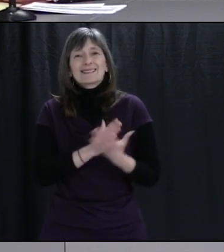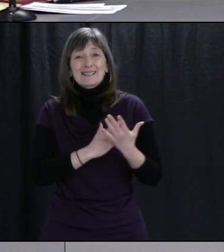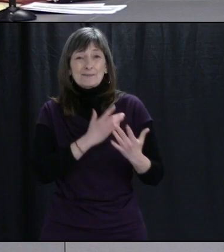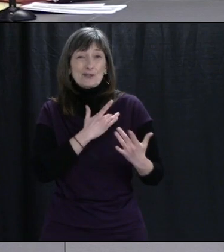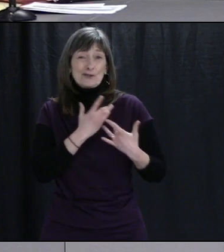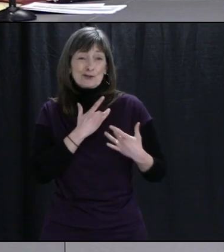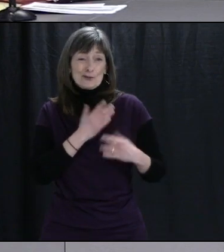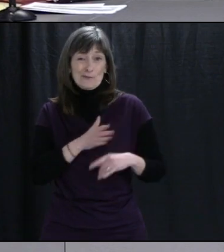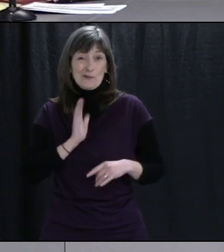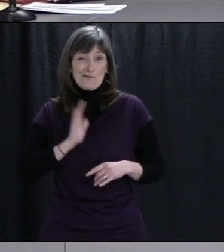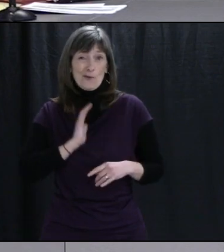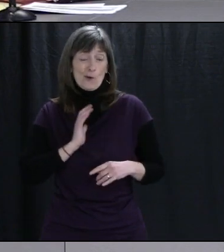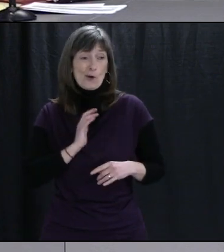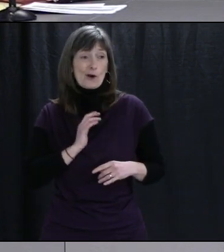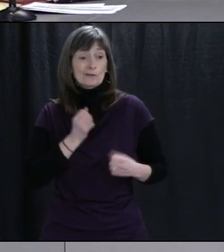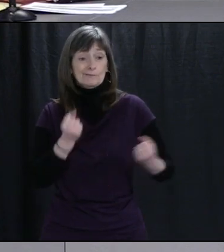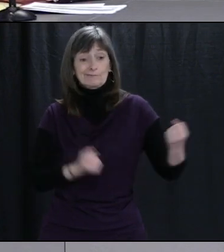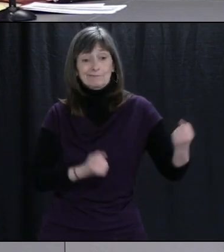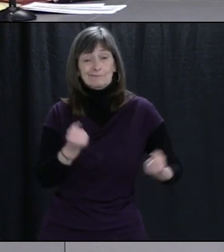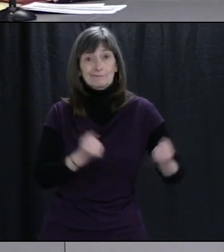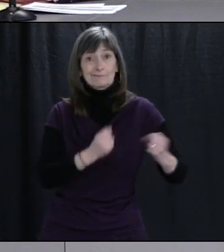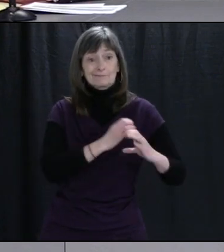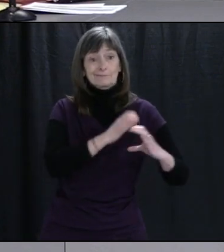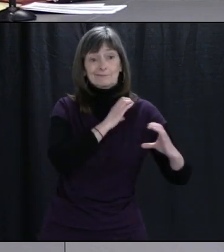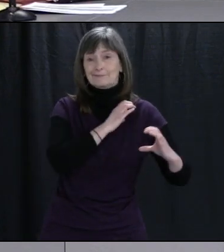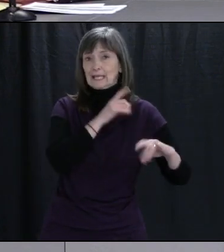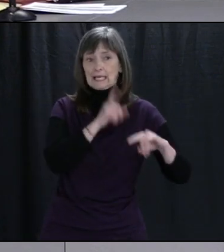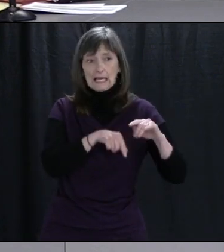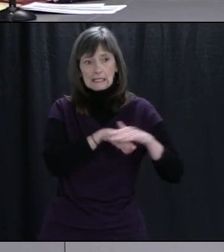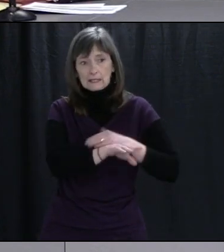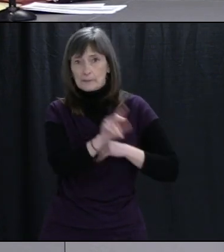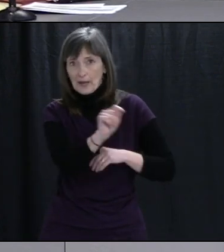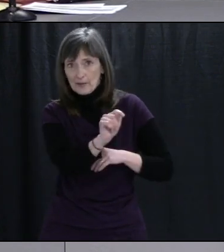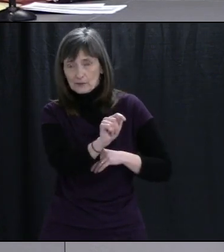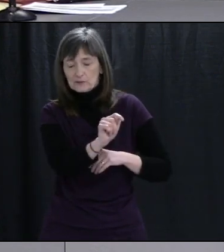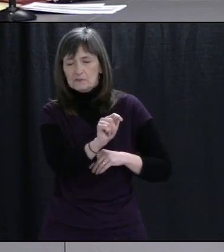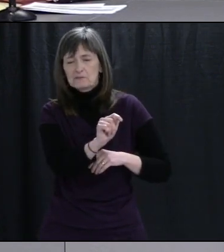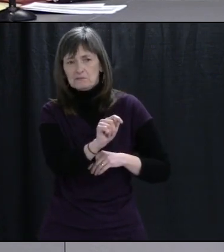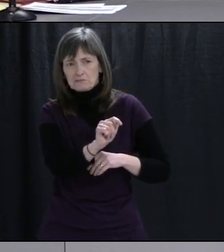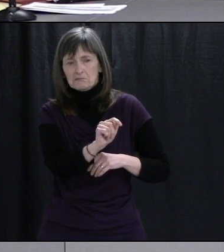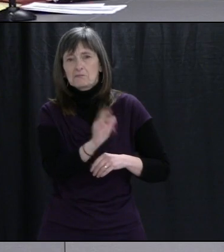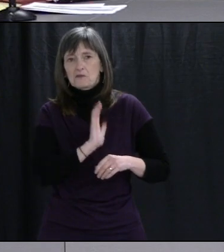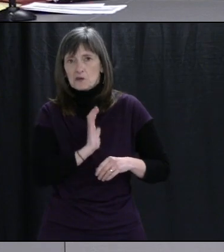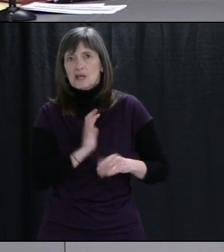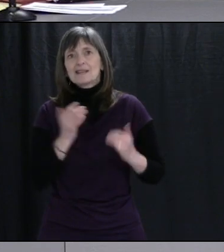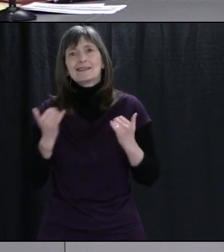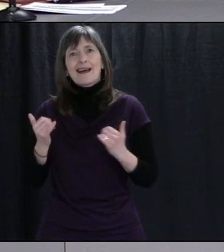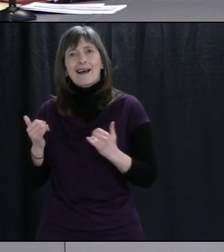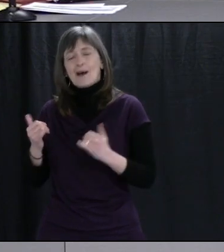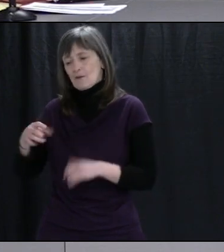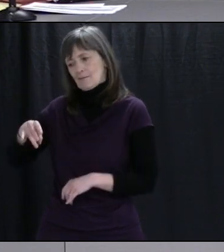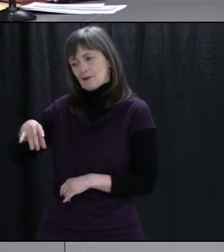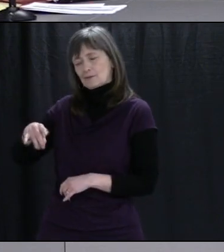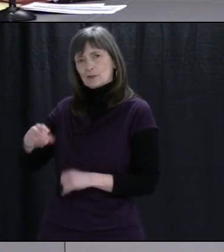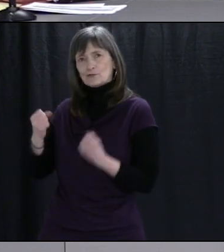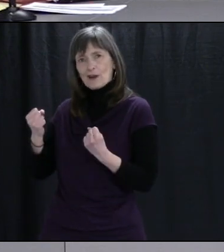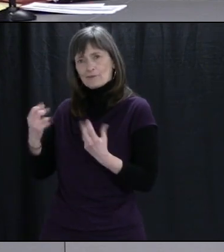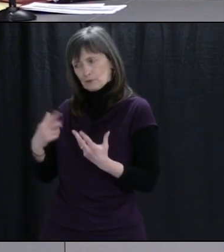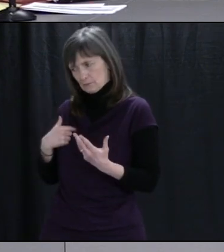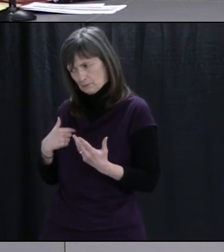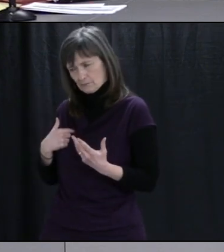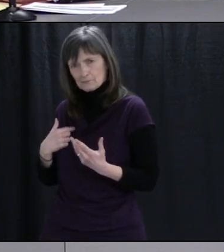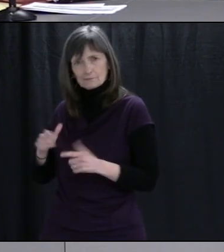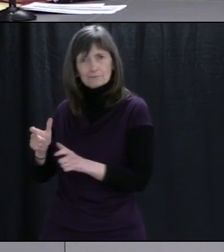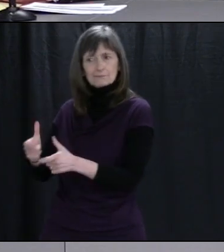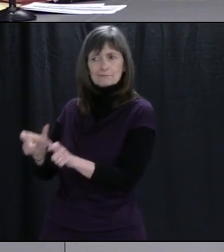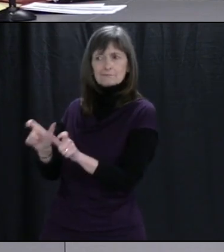bathrooms. Now we're hearing of the same thing, but with Metro bus drivers. What do you say to them, or at least the businesses not letting them in? Well, for